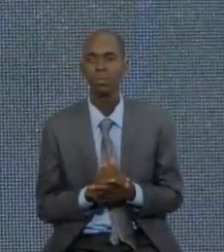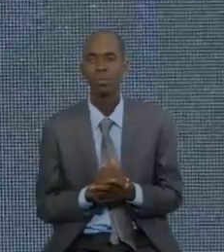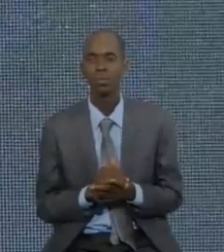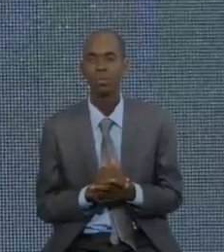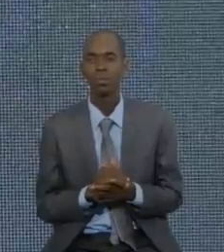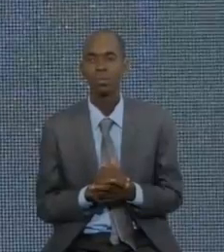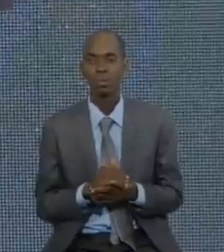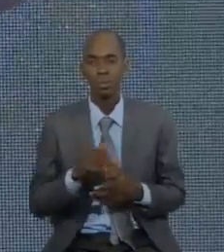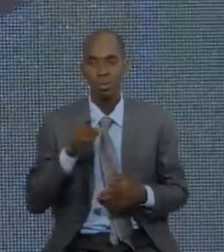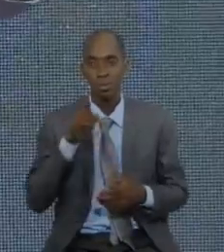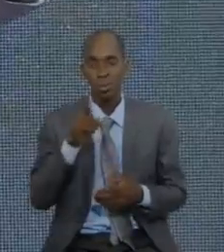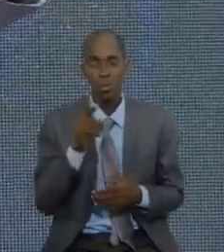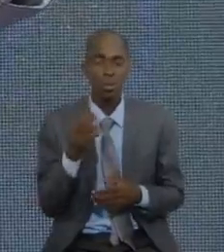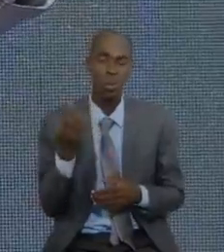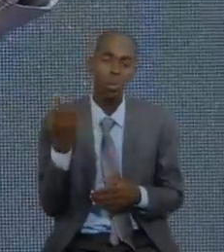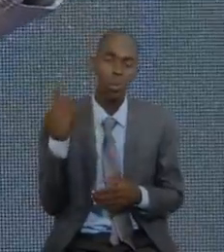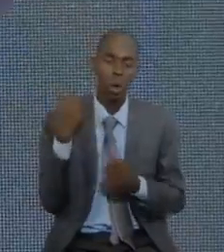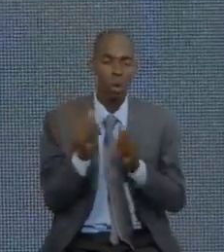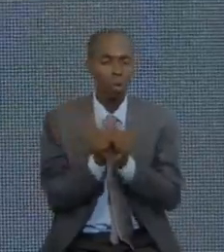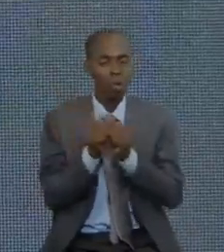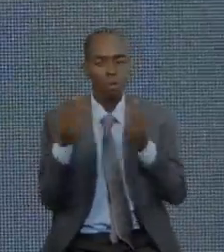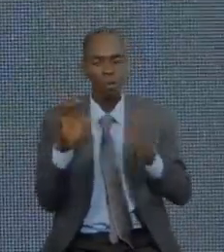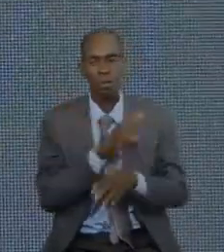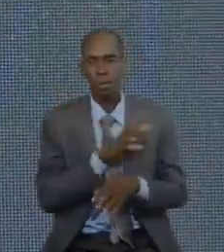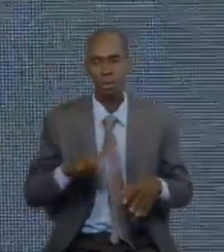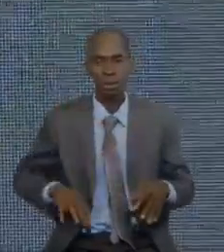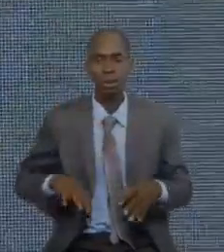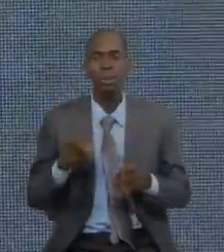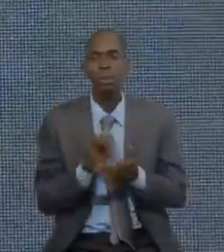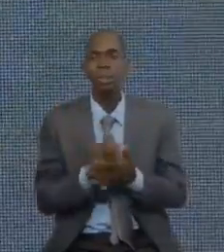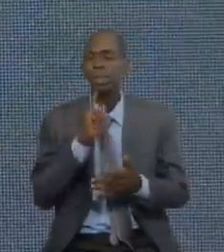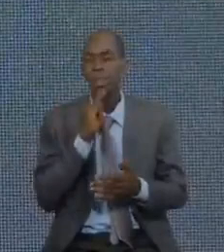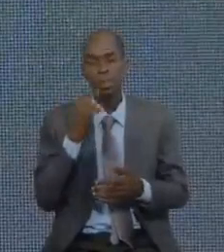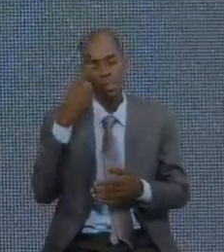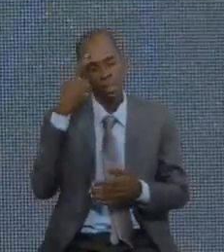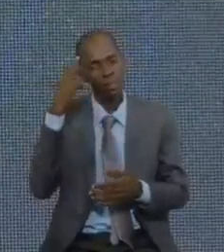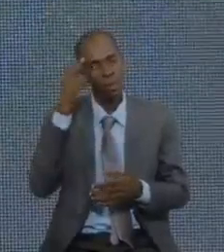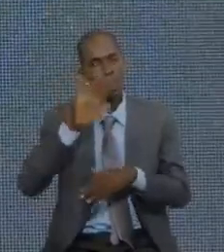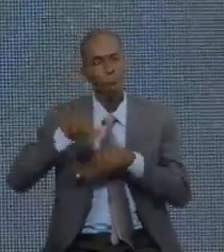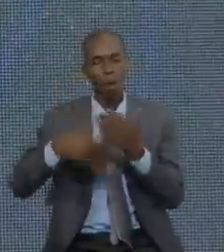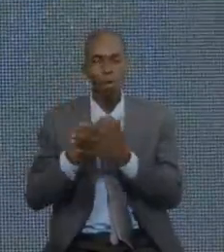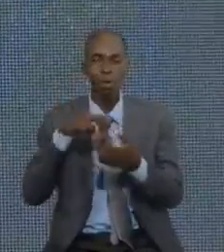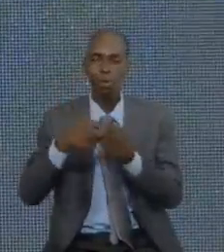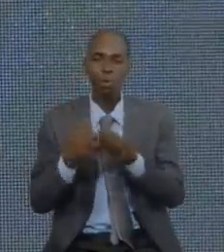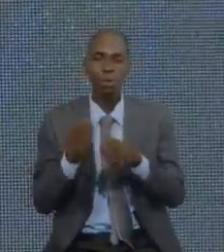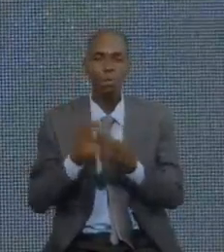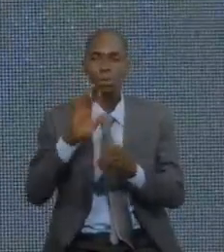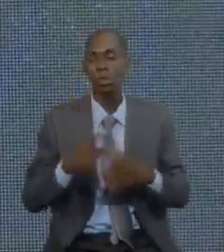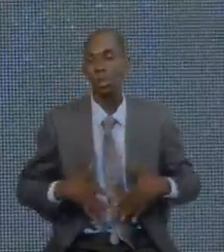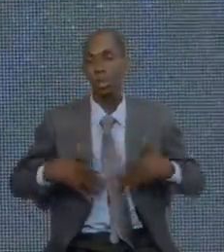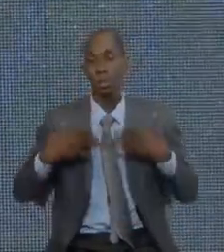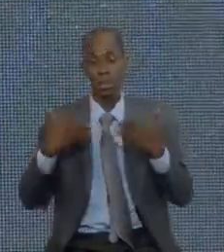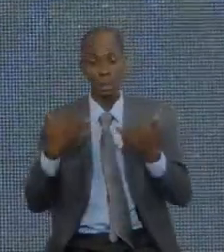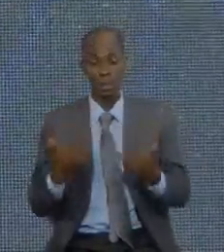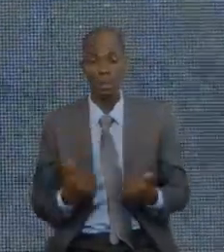You are without Christ. That's the reason for all the problems in your life. Now you